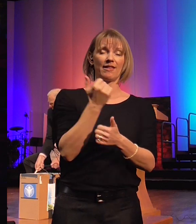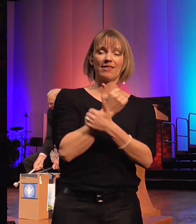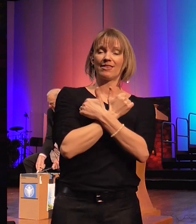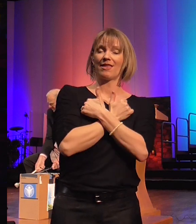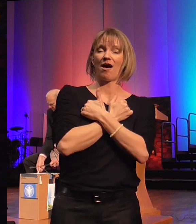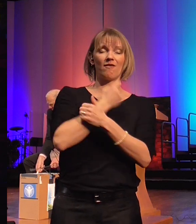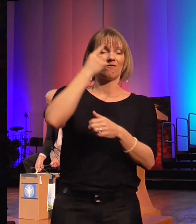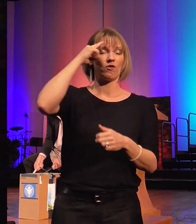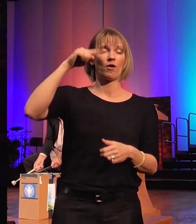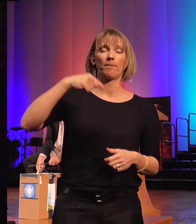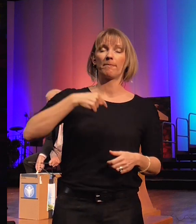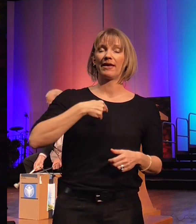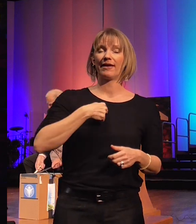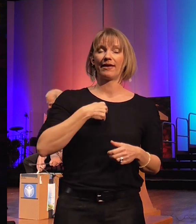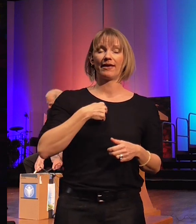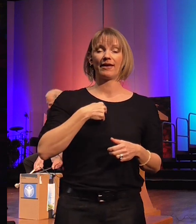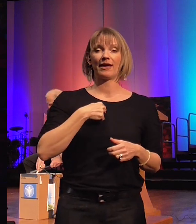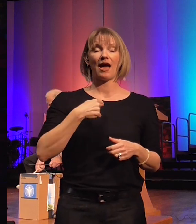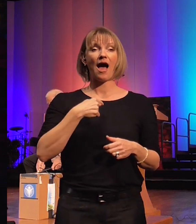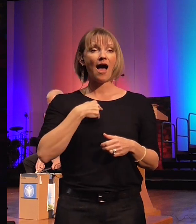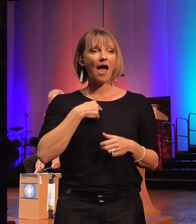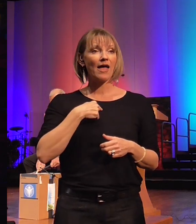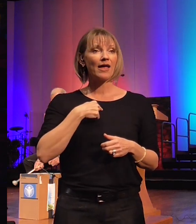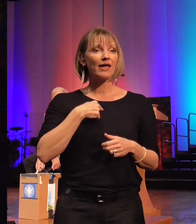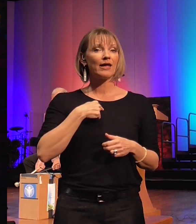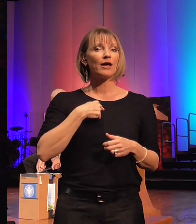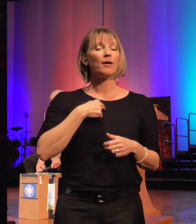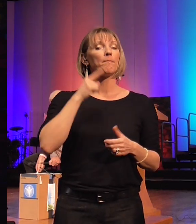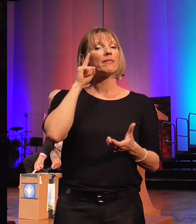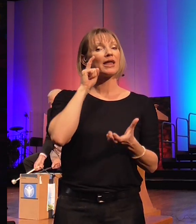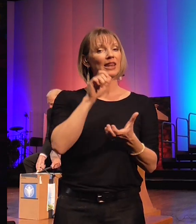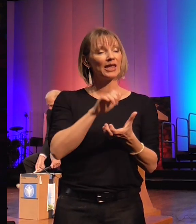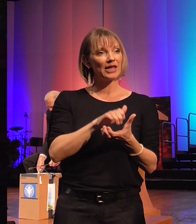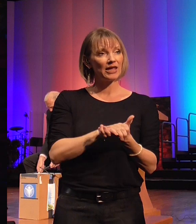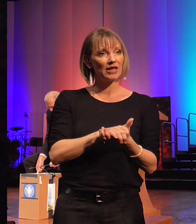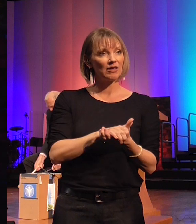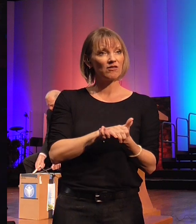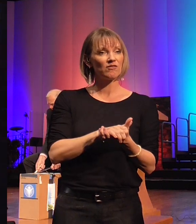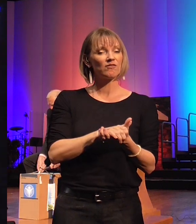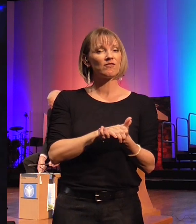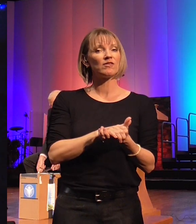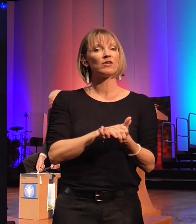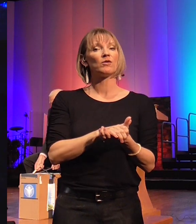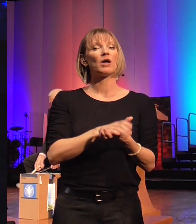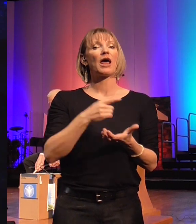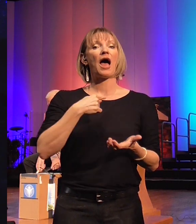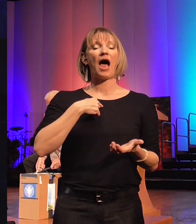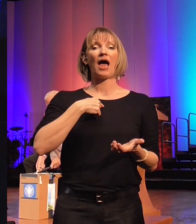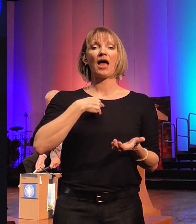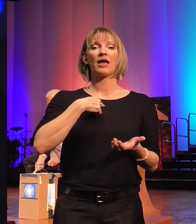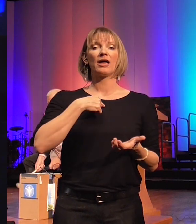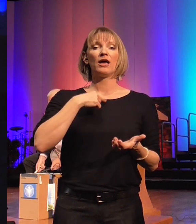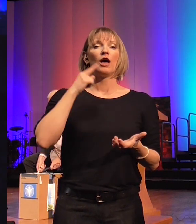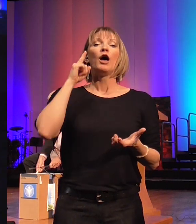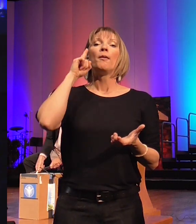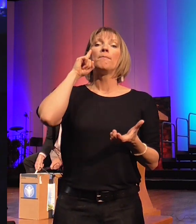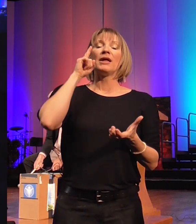love for me. And what I believe, what